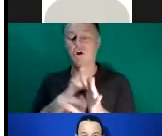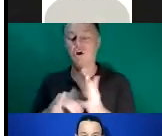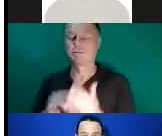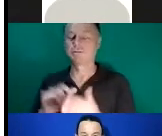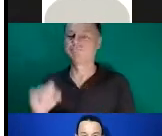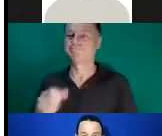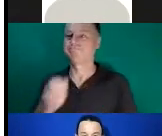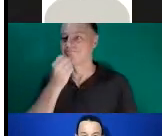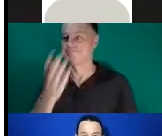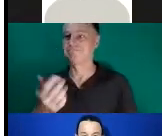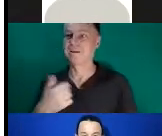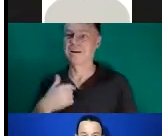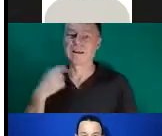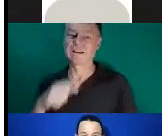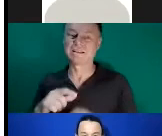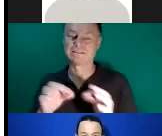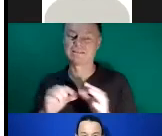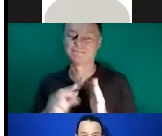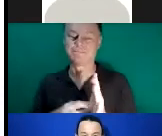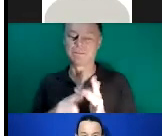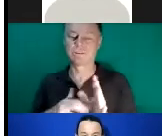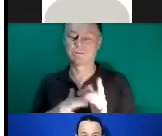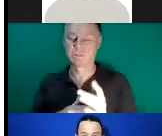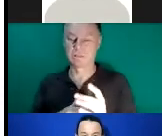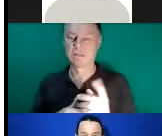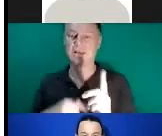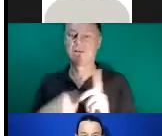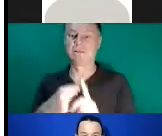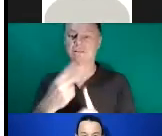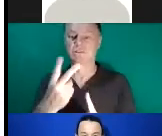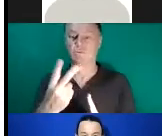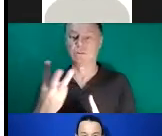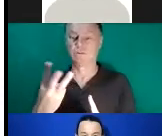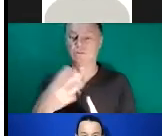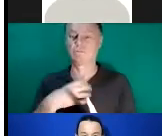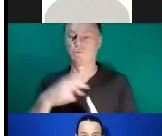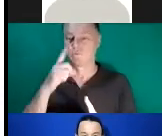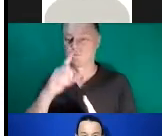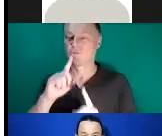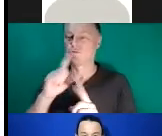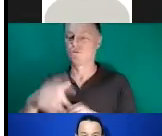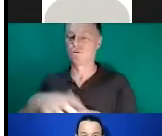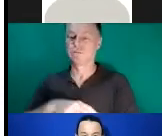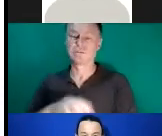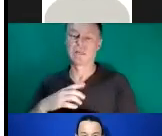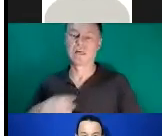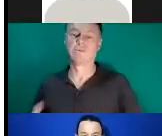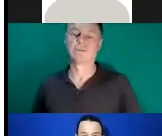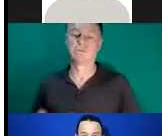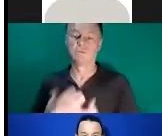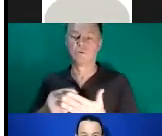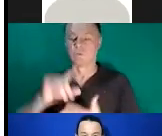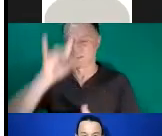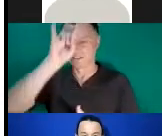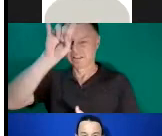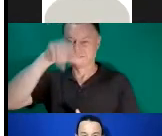additional 23 murders in the castle, declaring to police officers, "I was born with the devil in